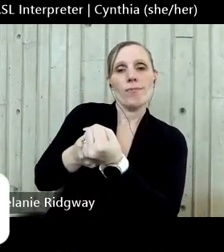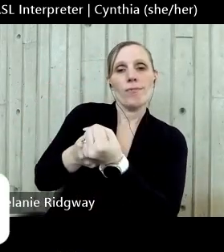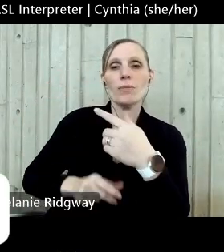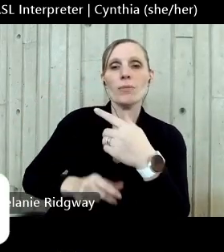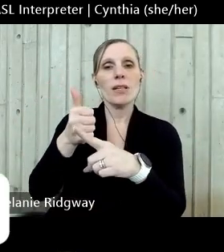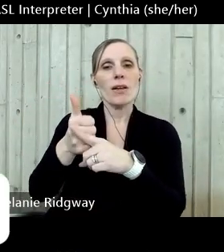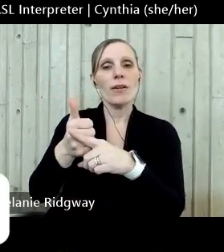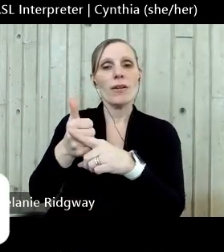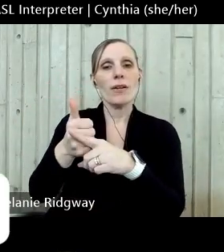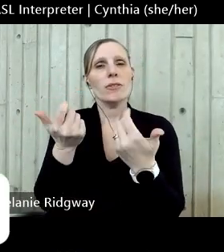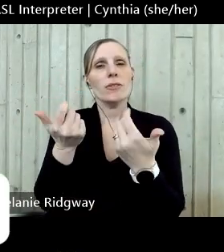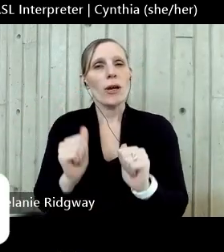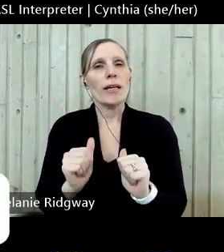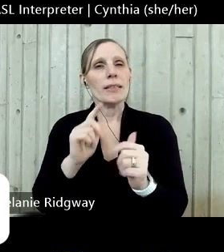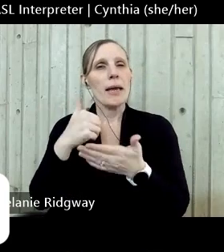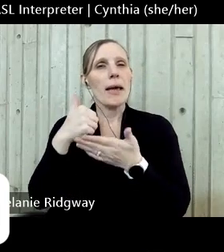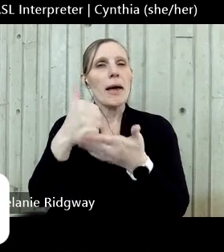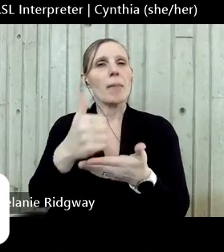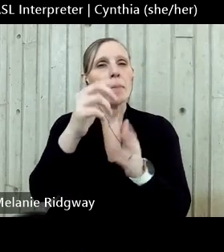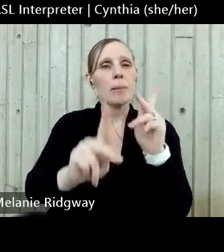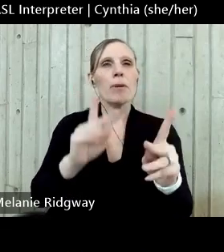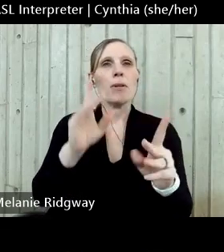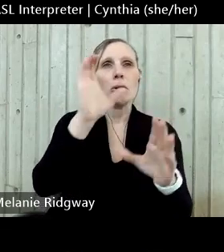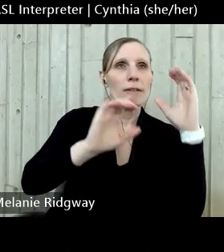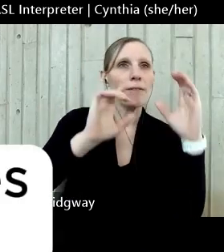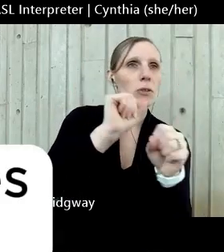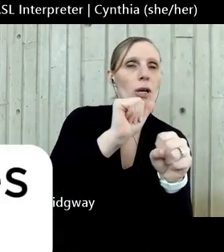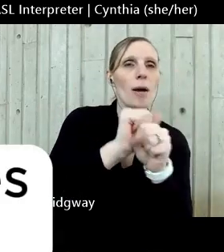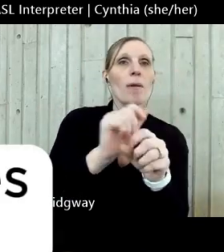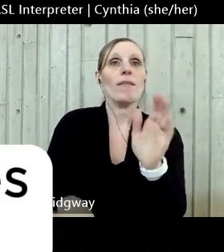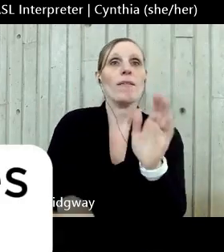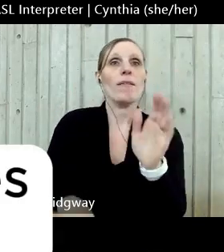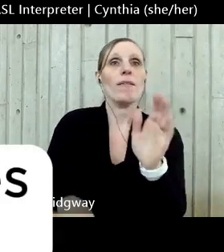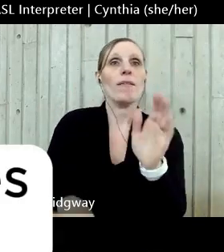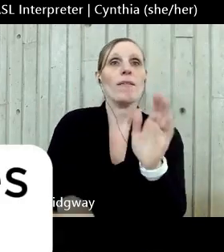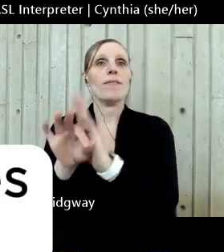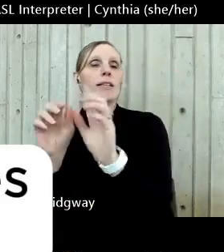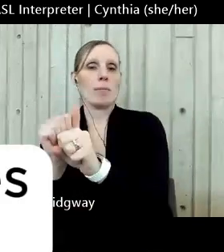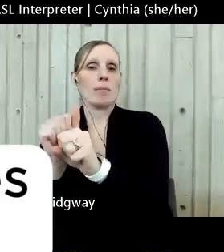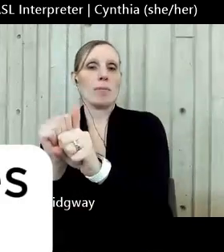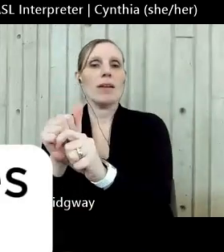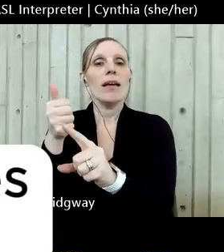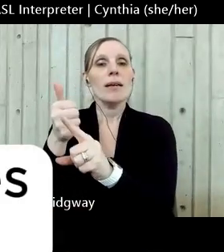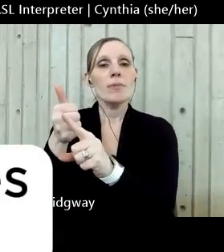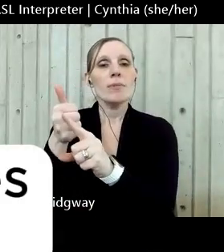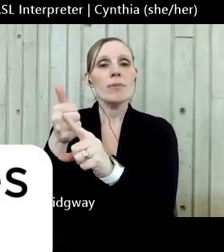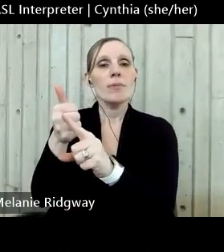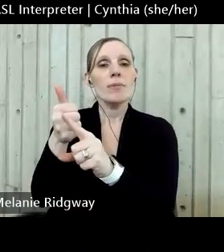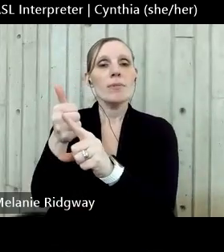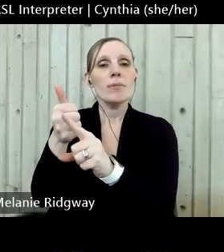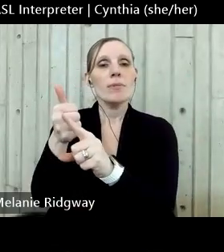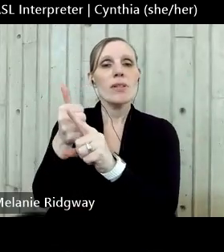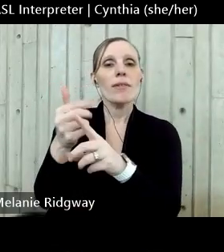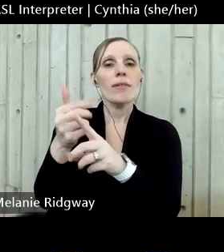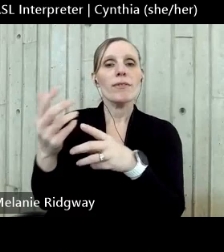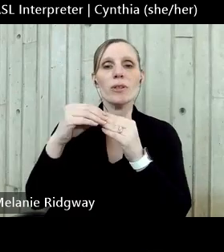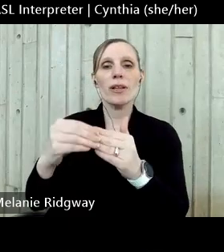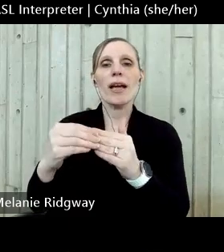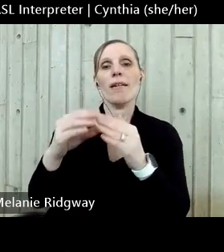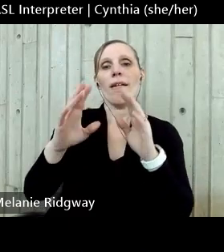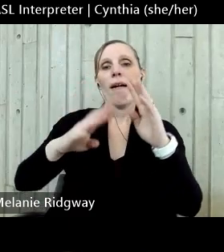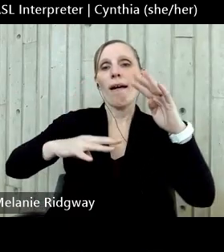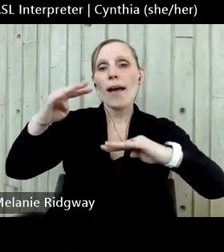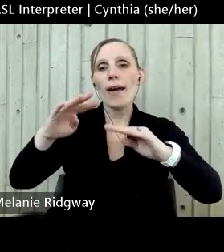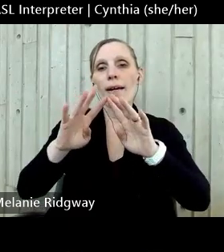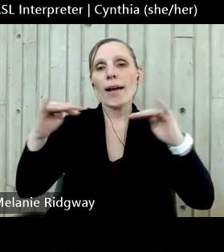He has led equity, diversity, and inclusion efforts in the GTA's developmental services sector and holds